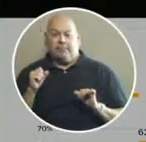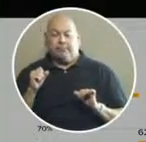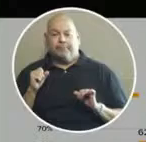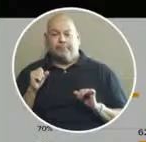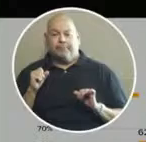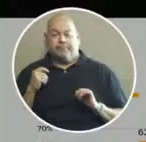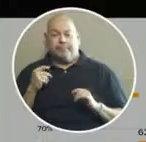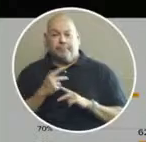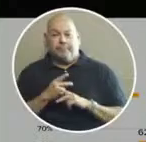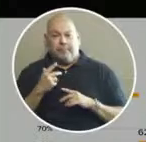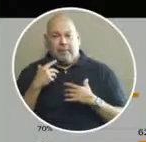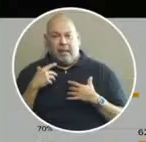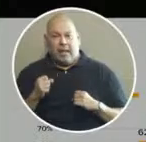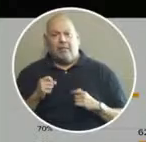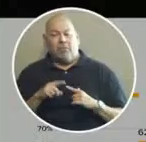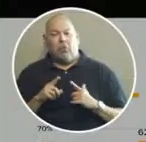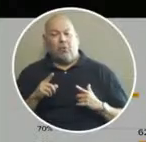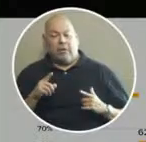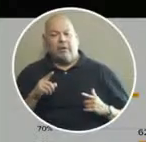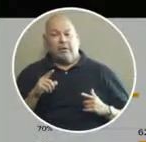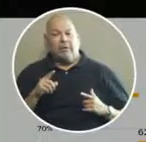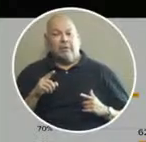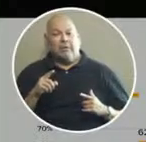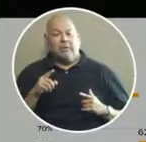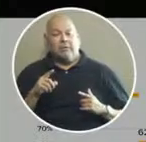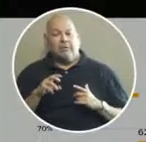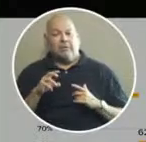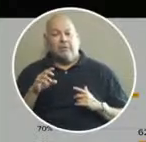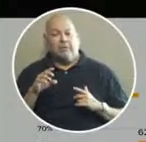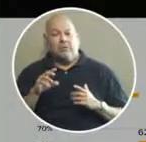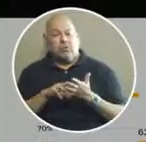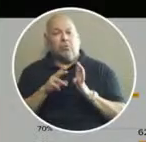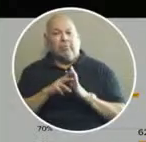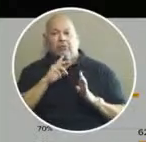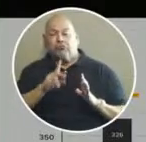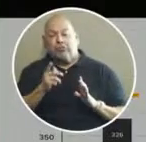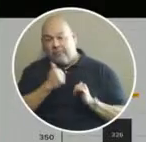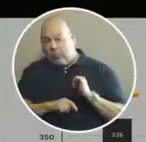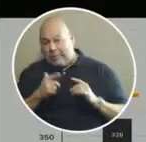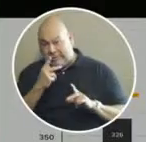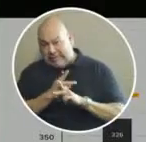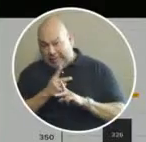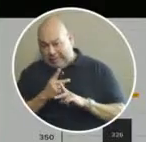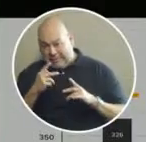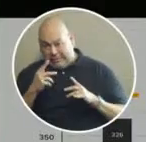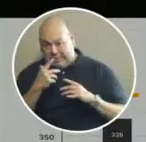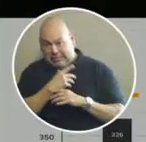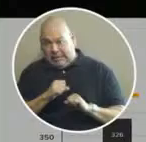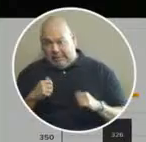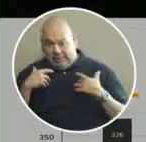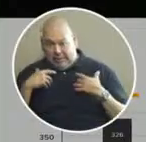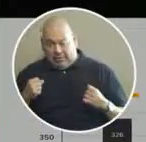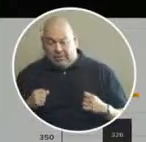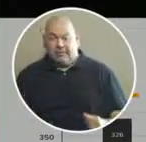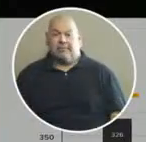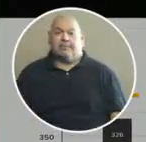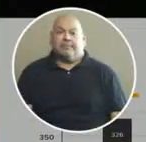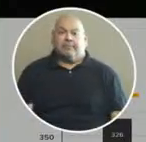help for their acute or chronic conditions. Next slide, please.